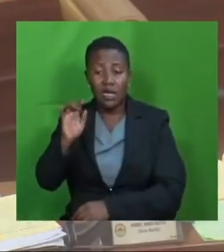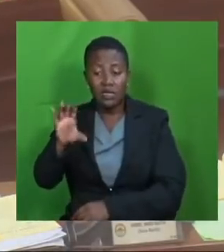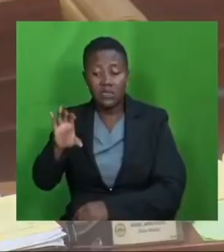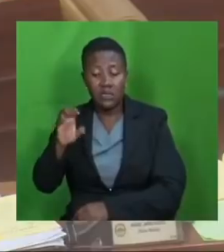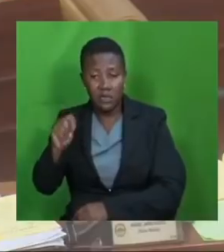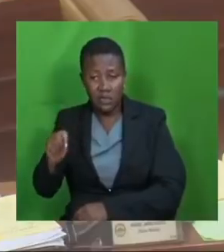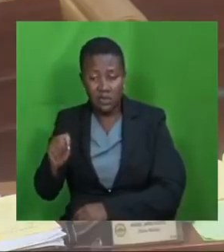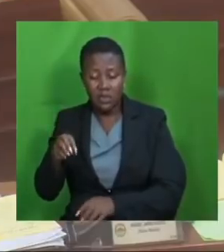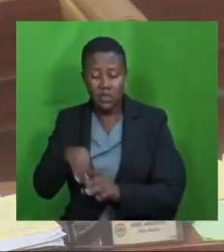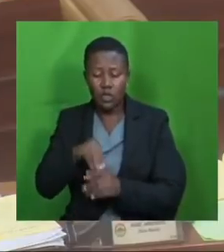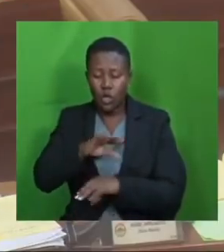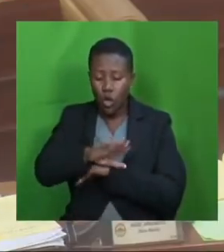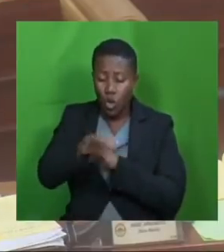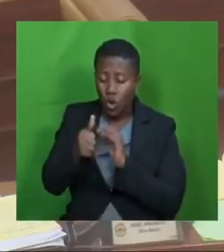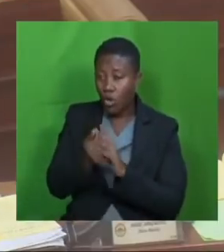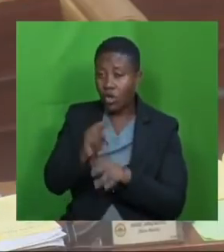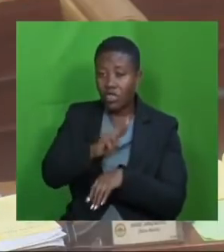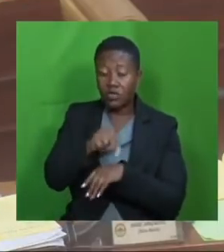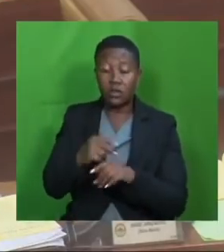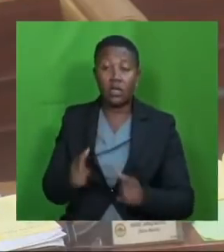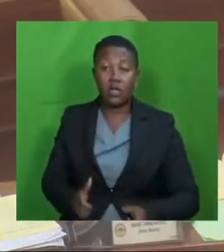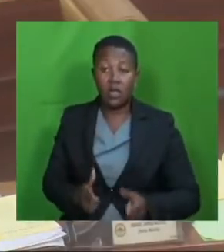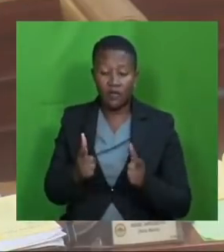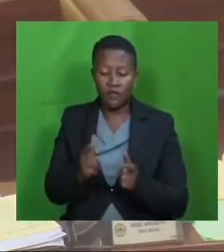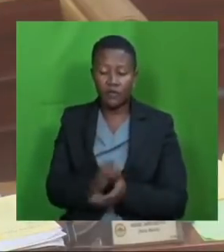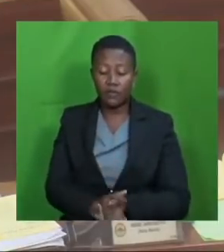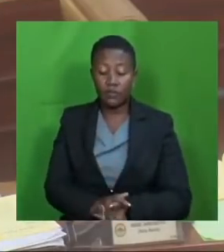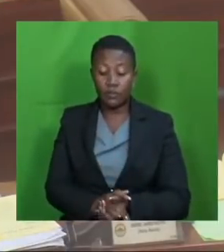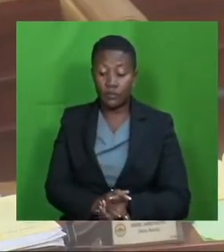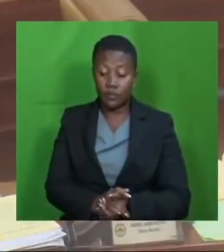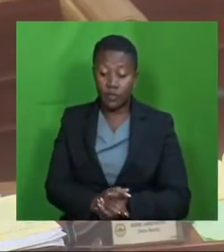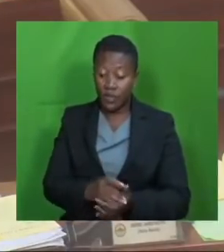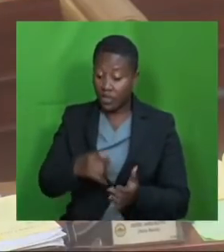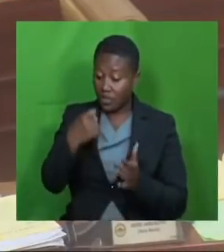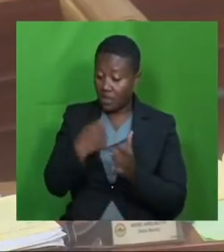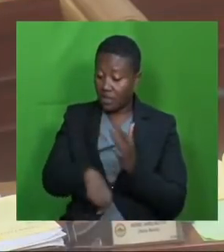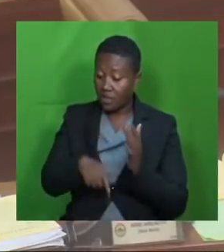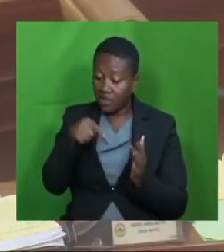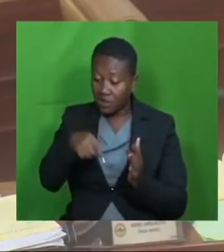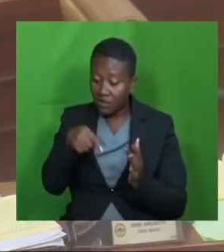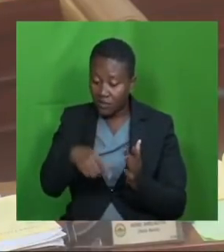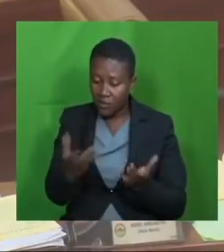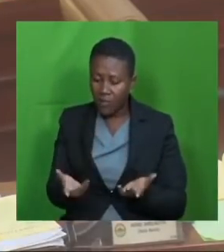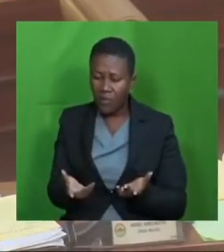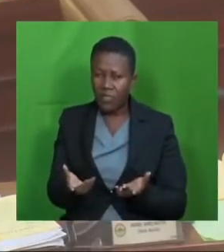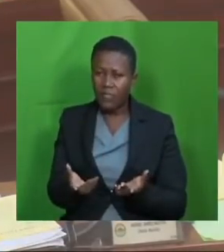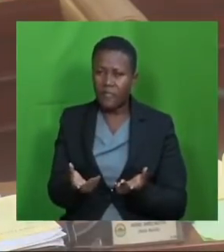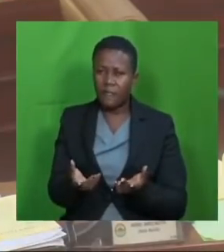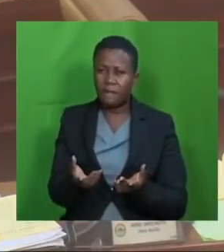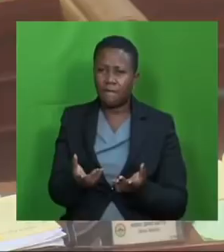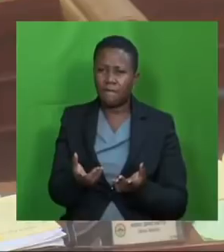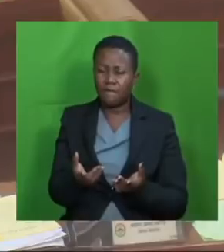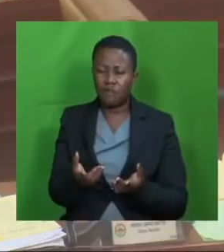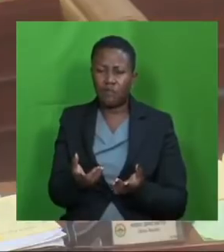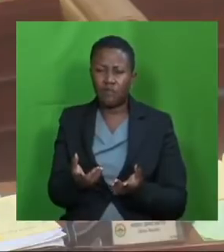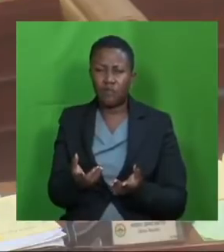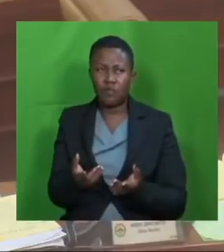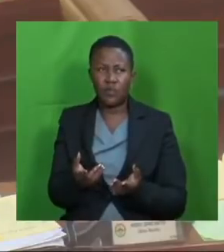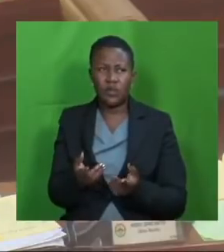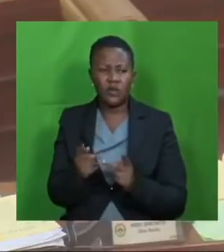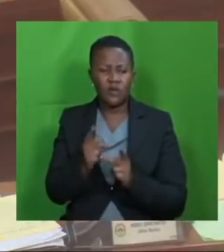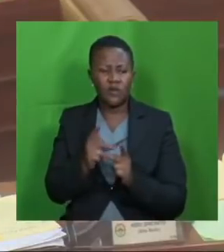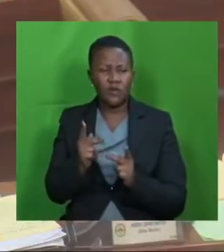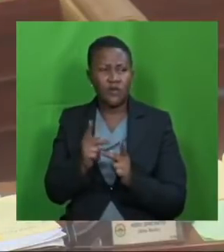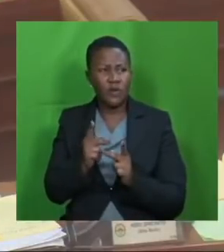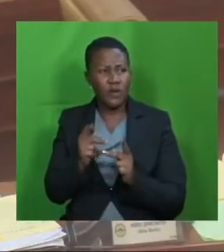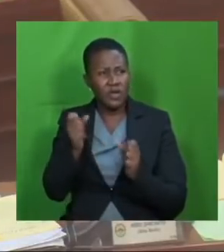of our national life. Mr. Speaker, this tax, apart from the fact that it's regressive, is also punitive.